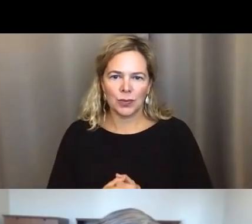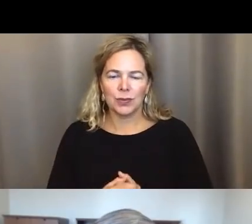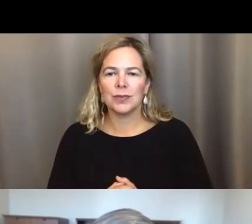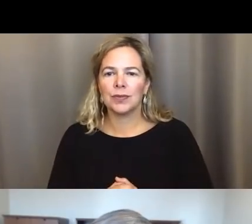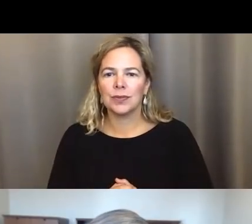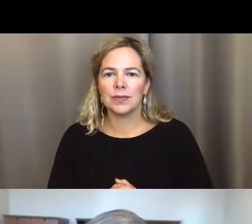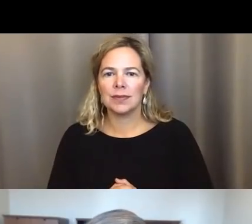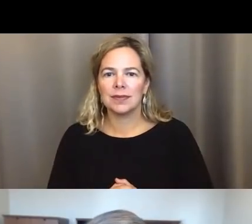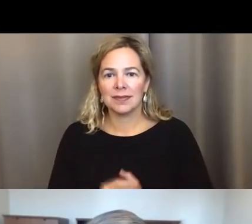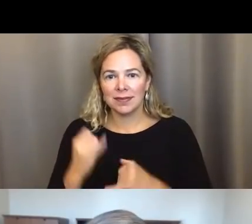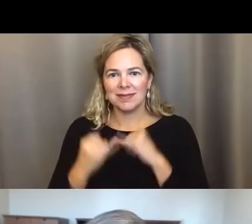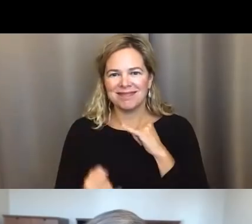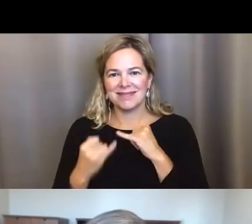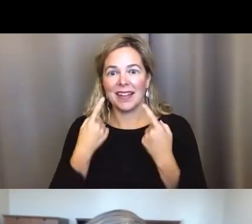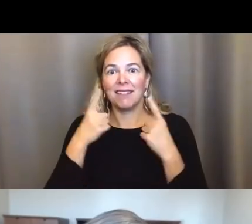Finally, next slide.